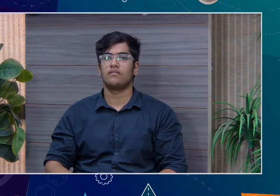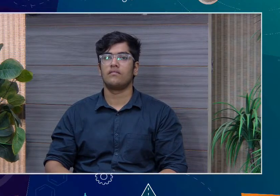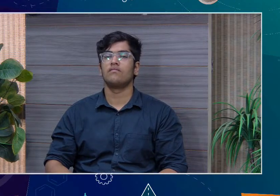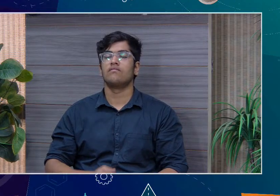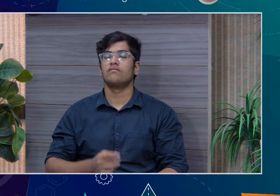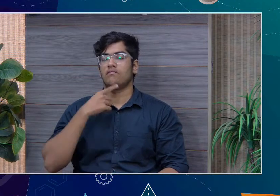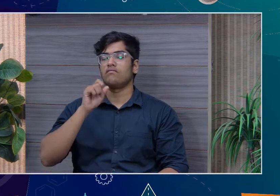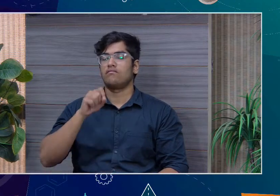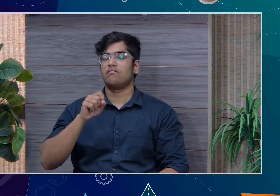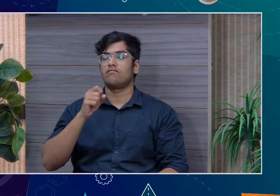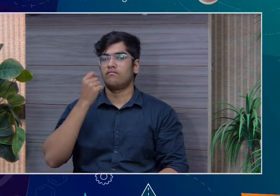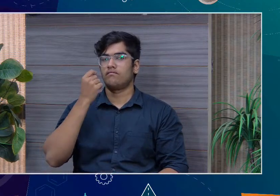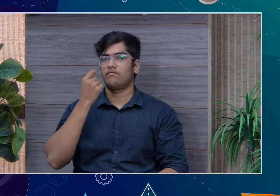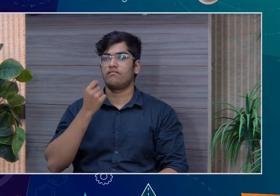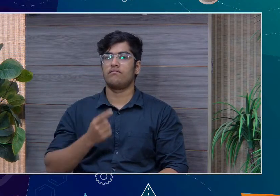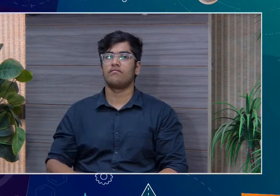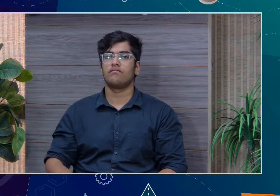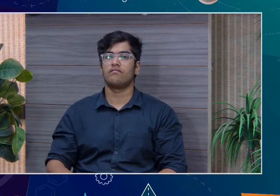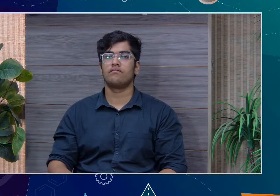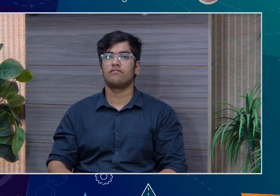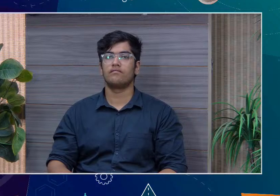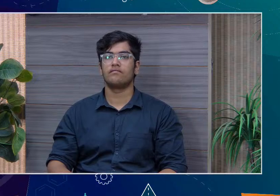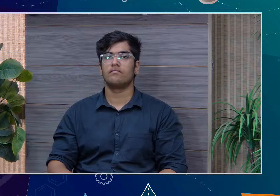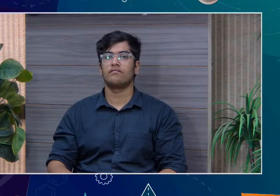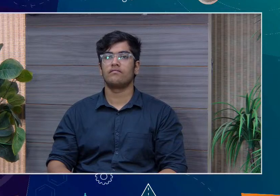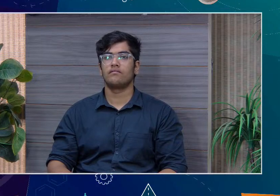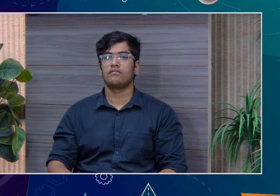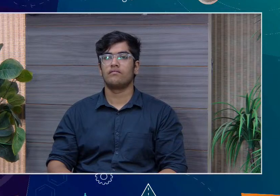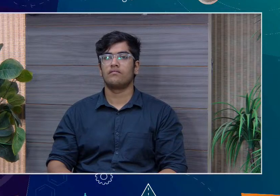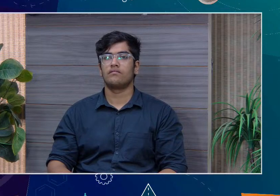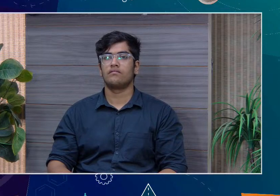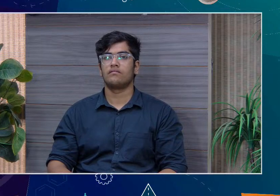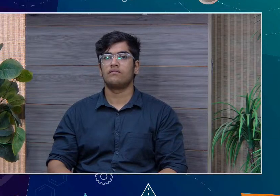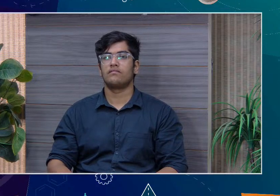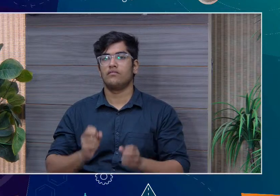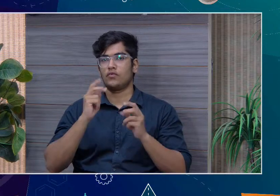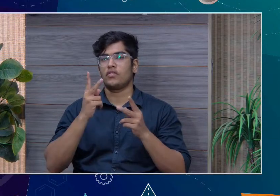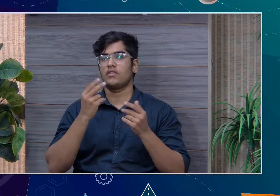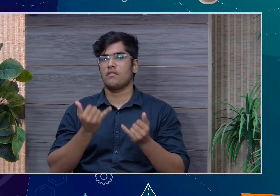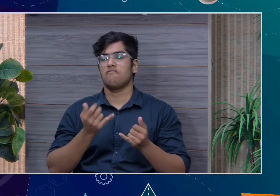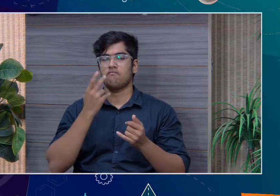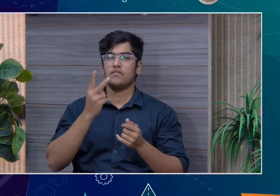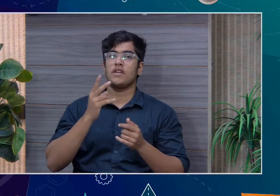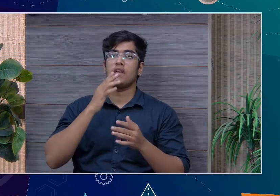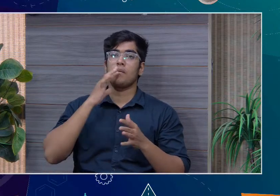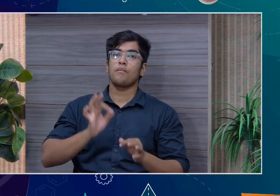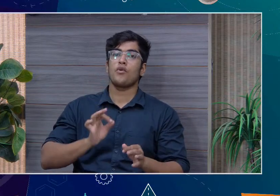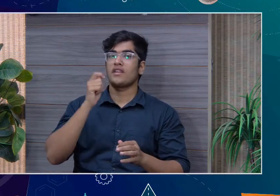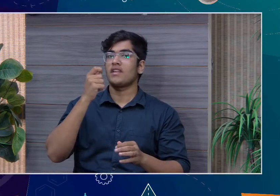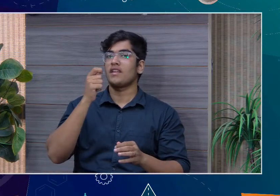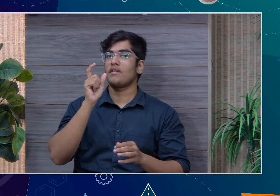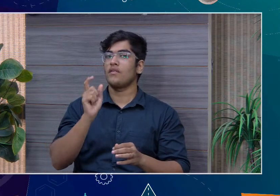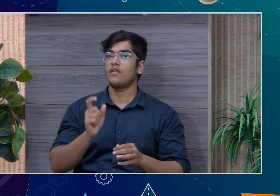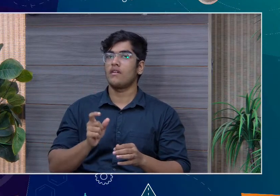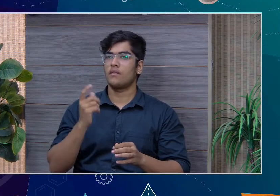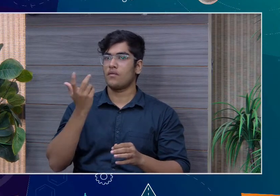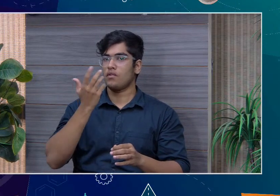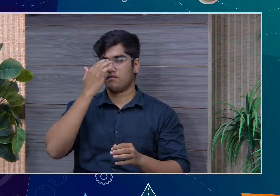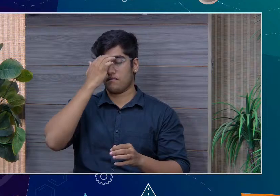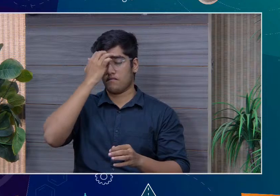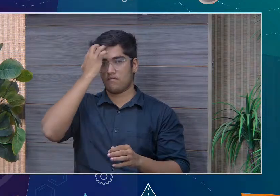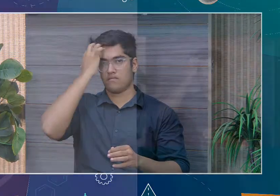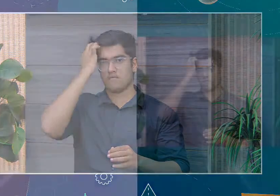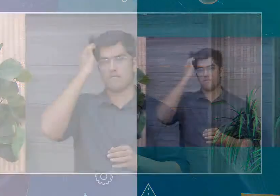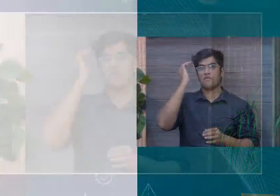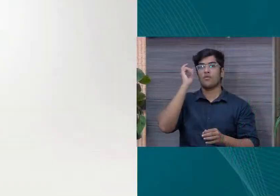great. Okay. All right. So let's see the main keywords of our today's lesson. And the